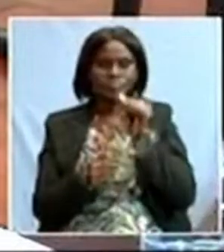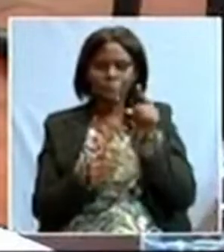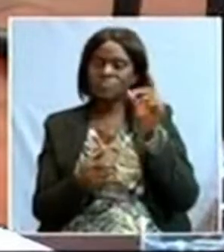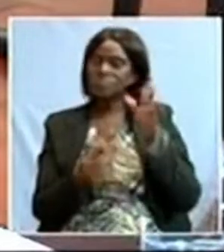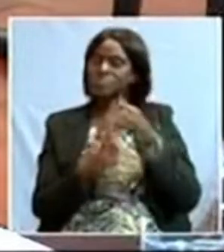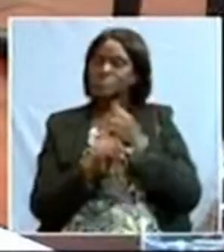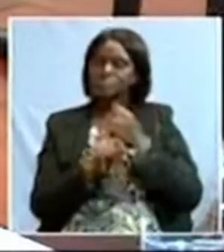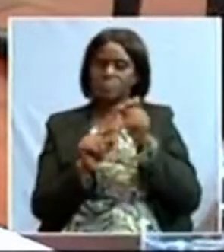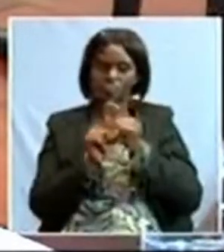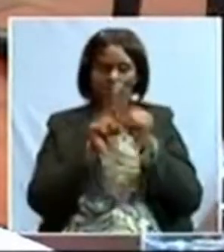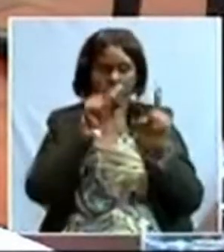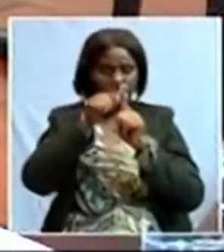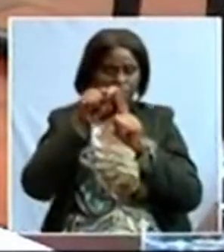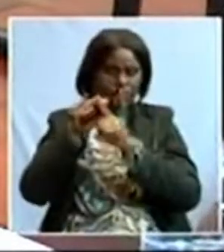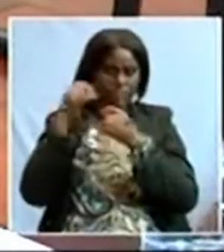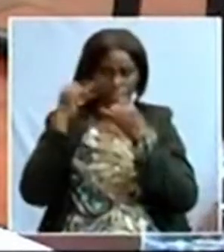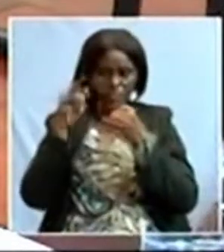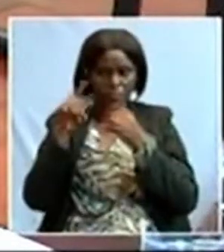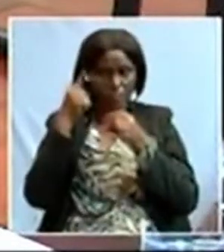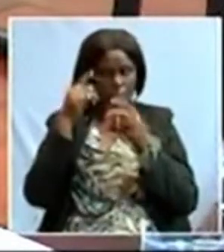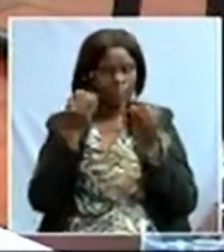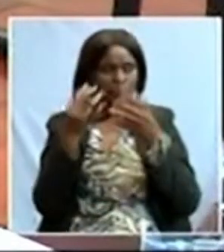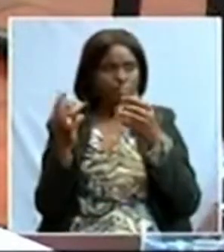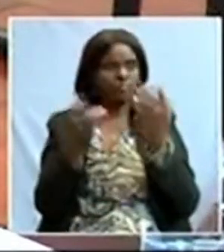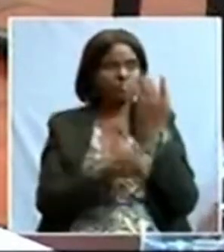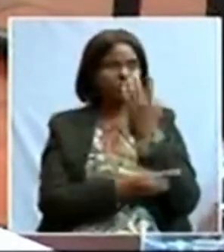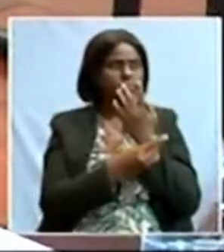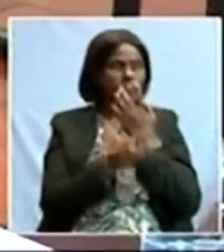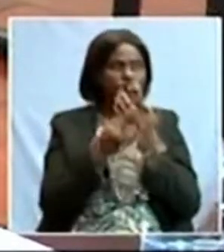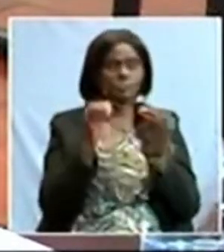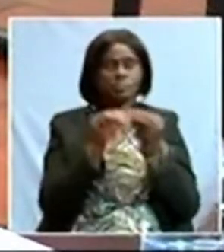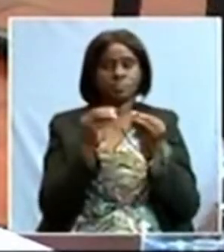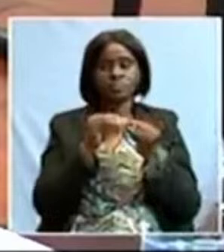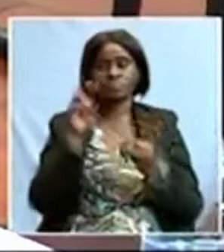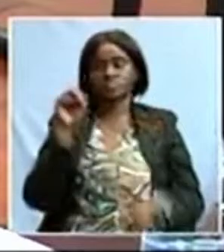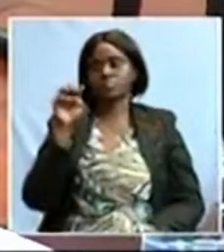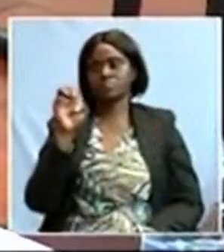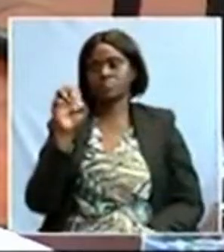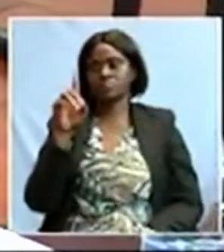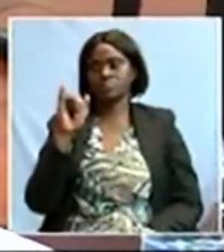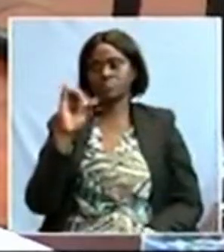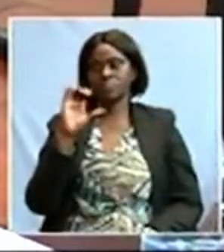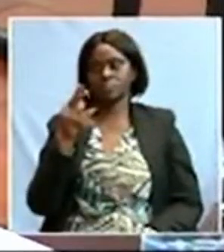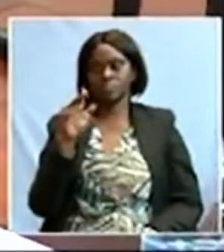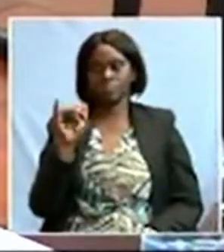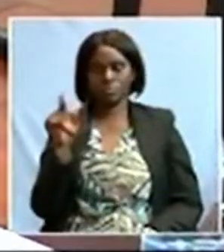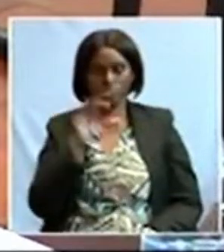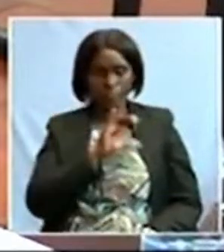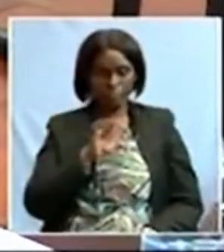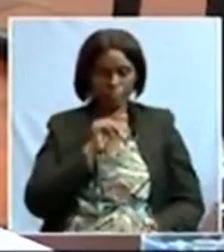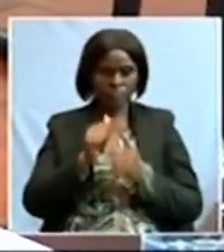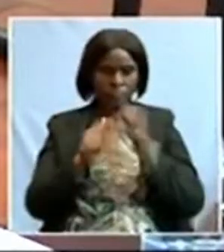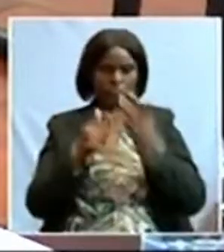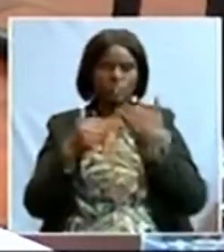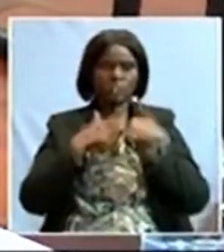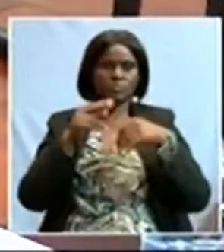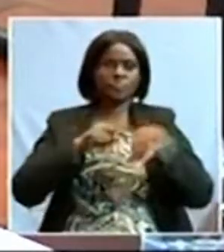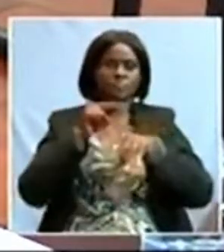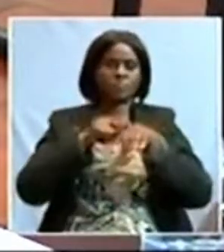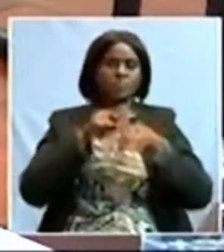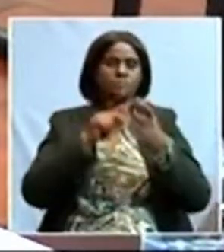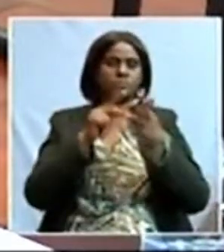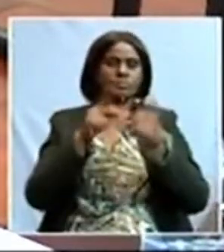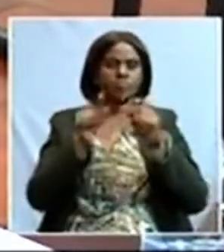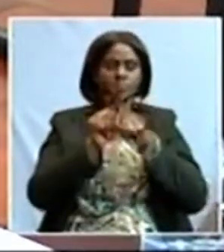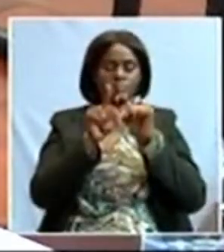achieved. The capturing of data for most developers by Medich, a company that is carrying out the national titling program